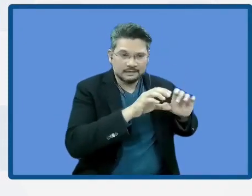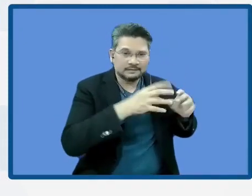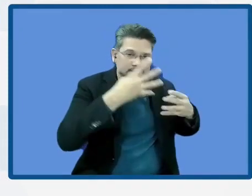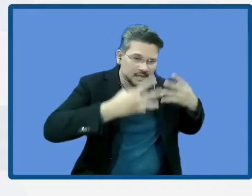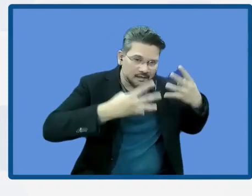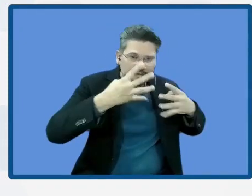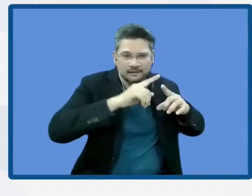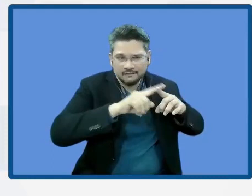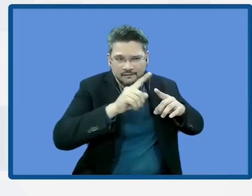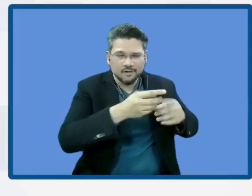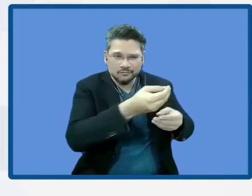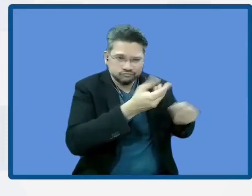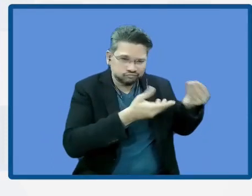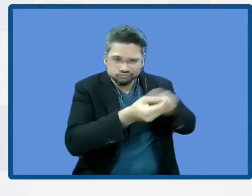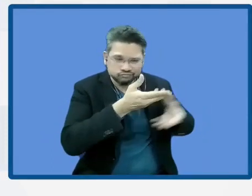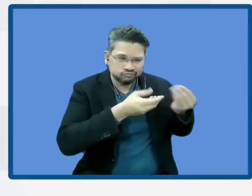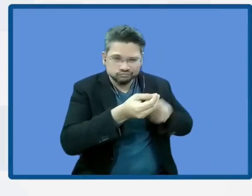have approached certain